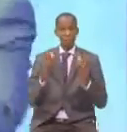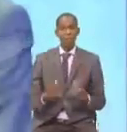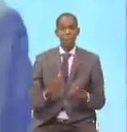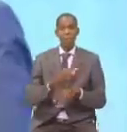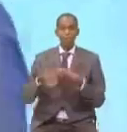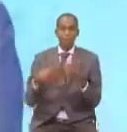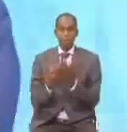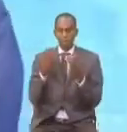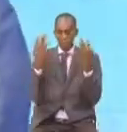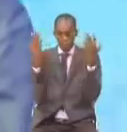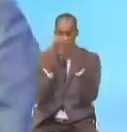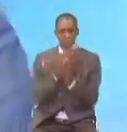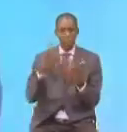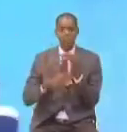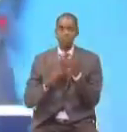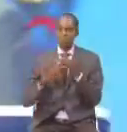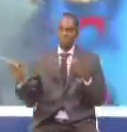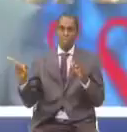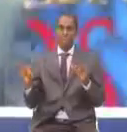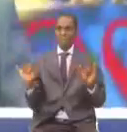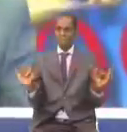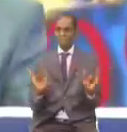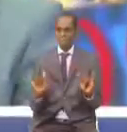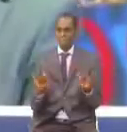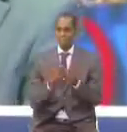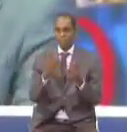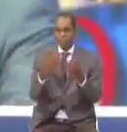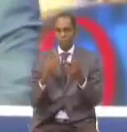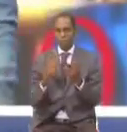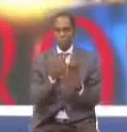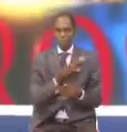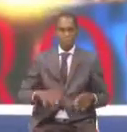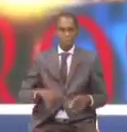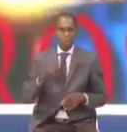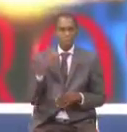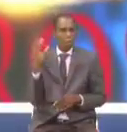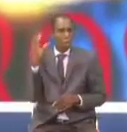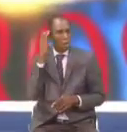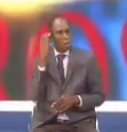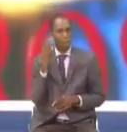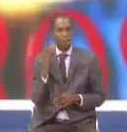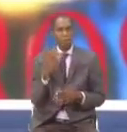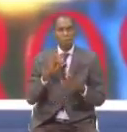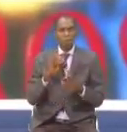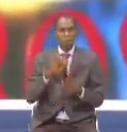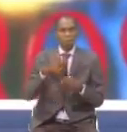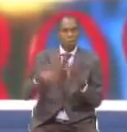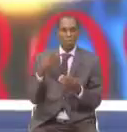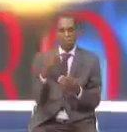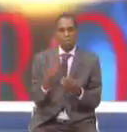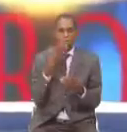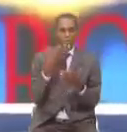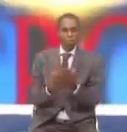vanish away. When you come to Christ, as you hear the gospel, when you come to Christ, as you hear the good